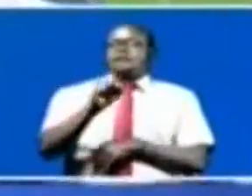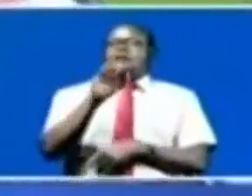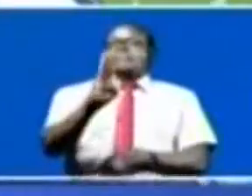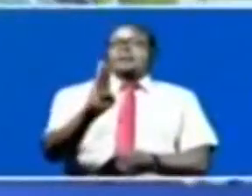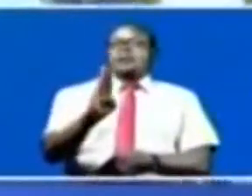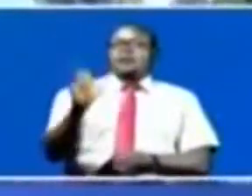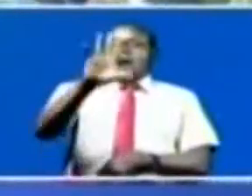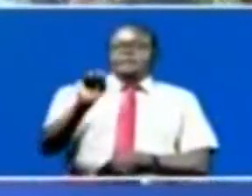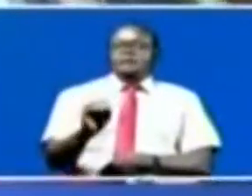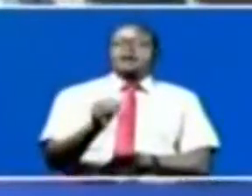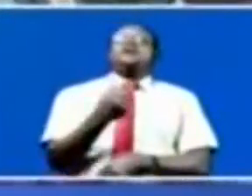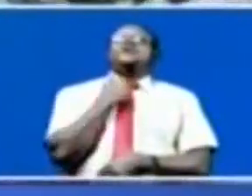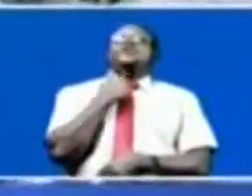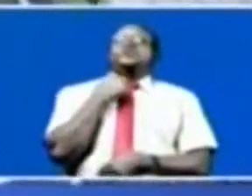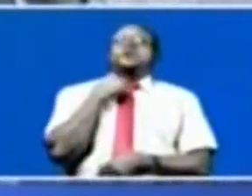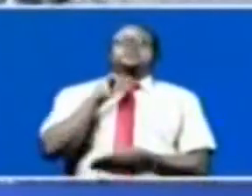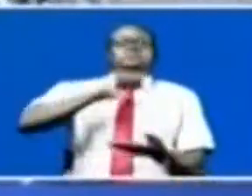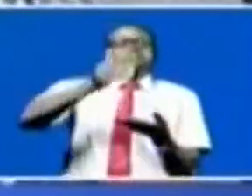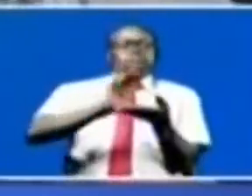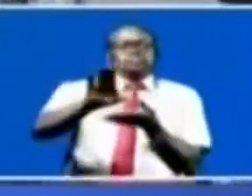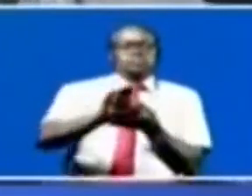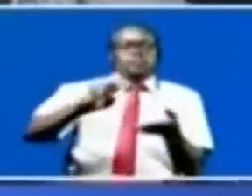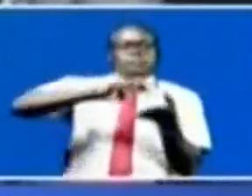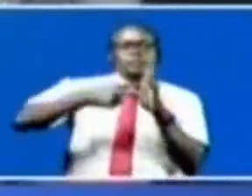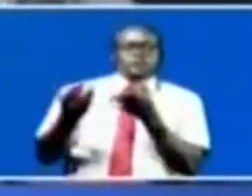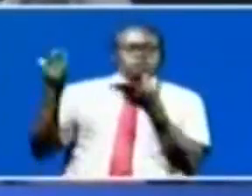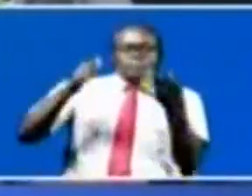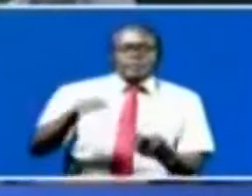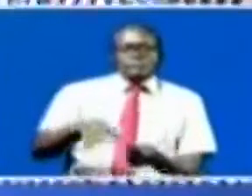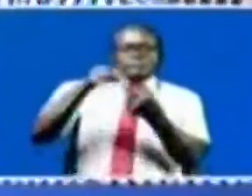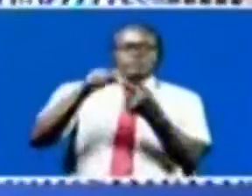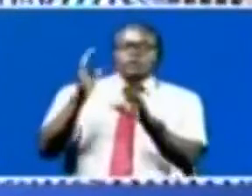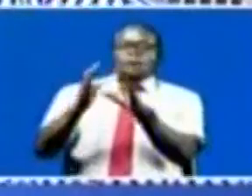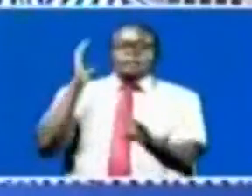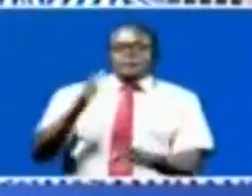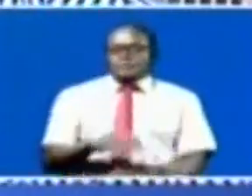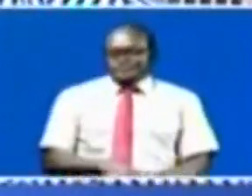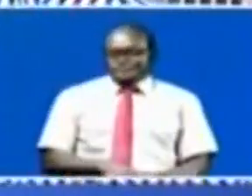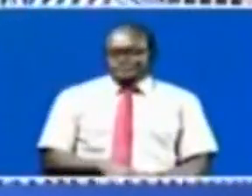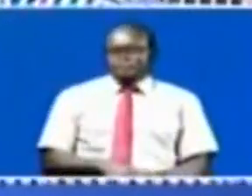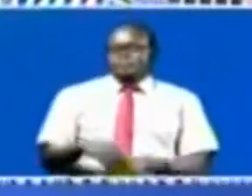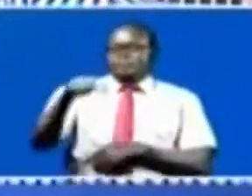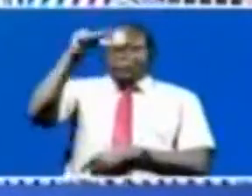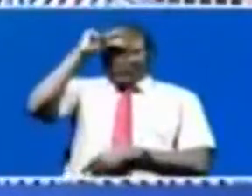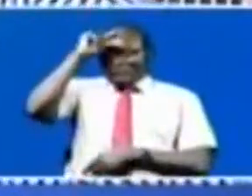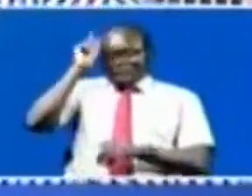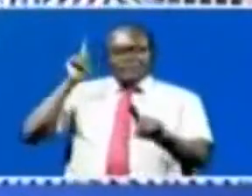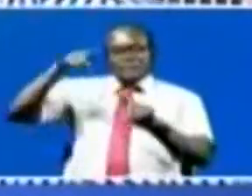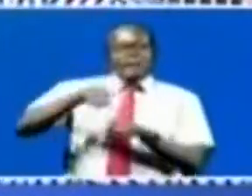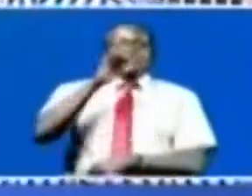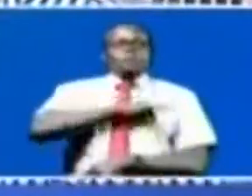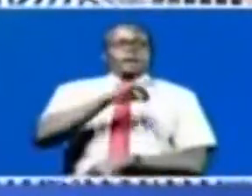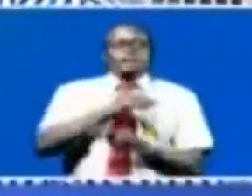the African Union is injecting in the project by the government to bring in special buses. Ni serikali inataka kunufaisha watu kidogo,